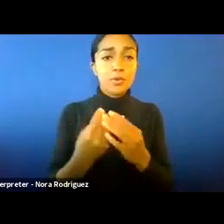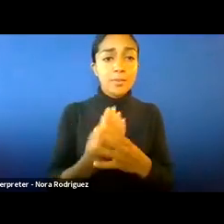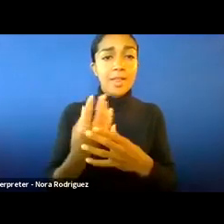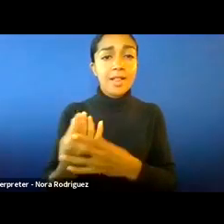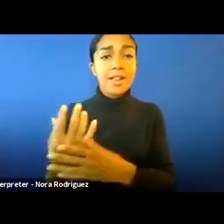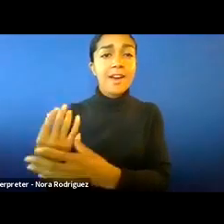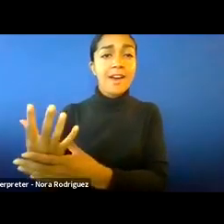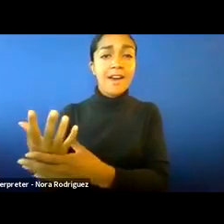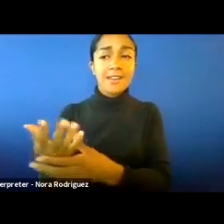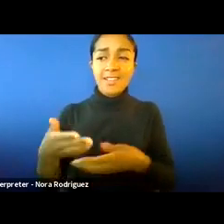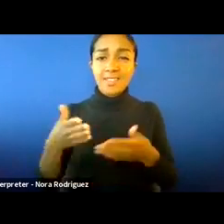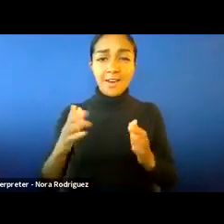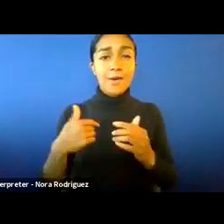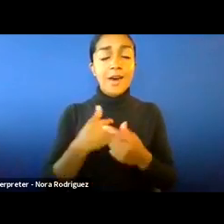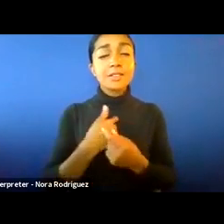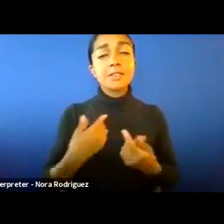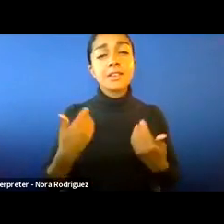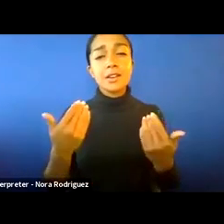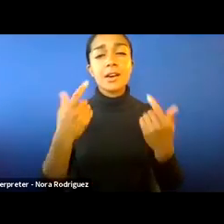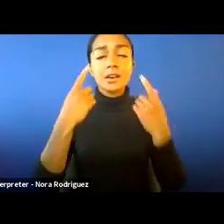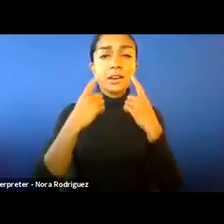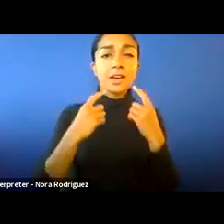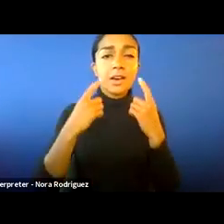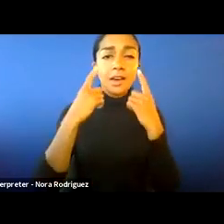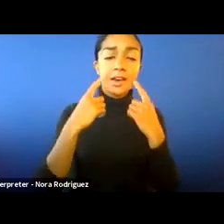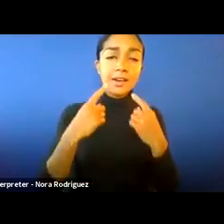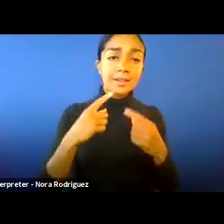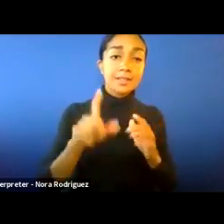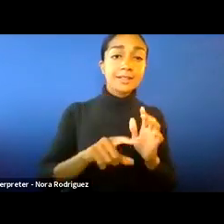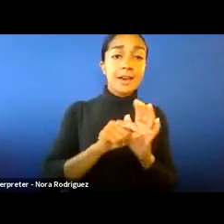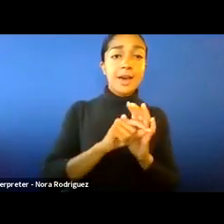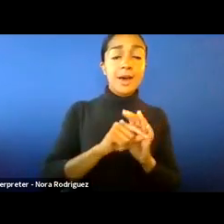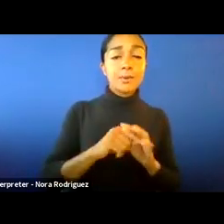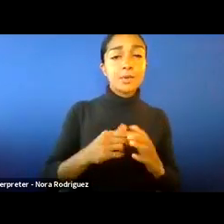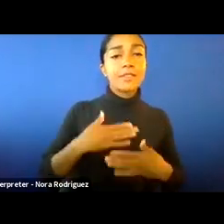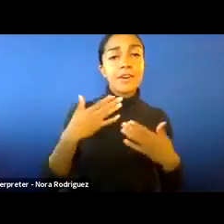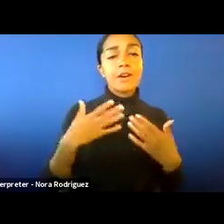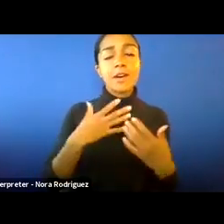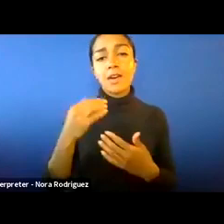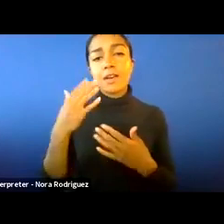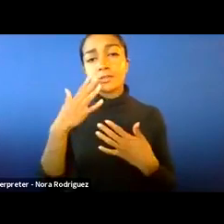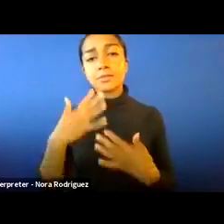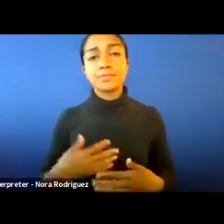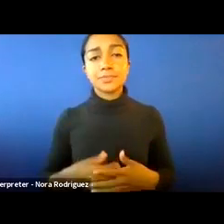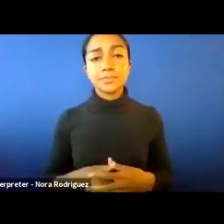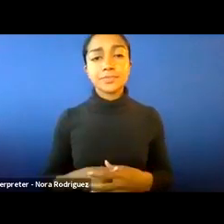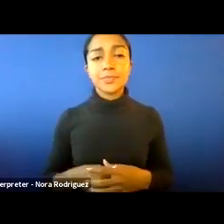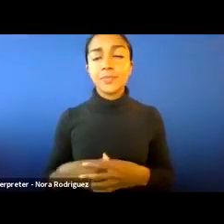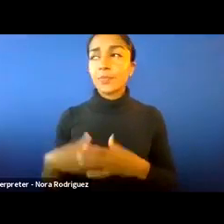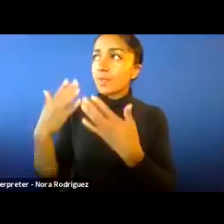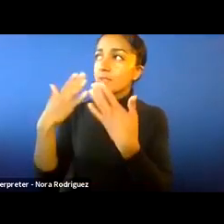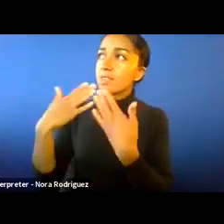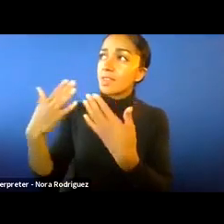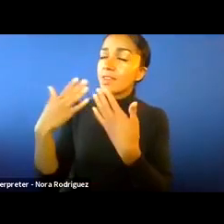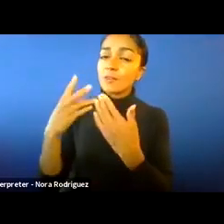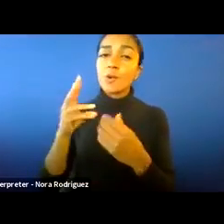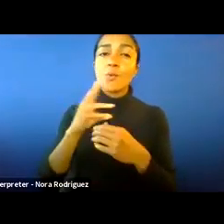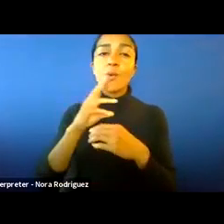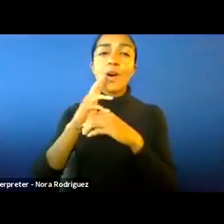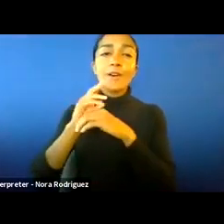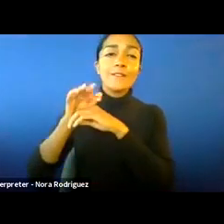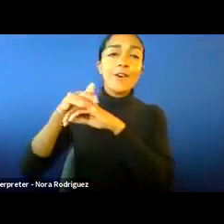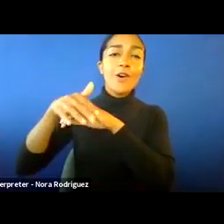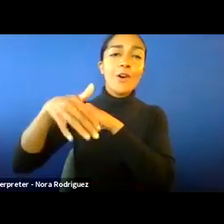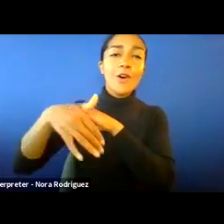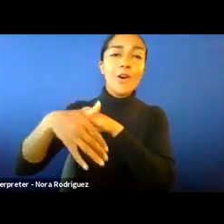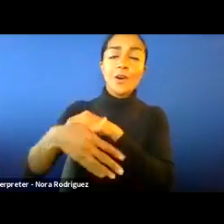cry for times of joy and sorrow. We thank you for waterfalls, for